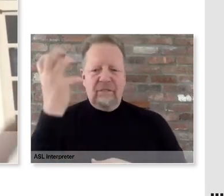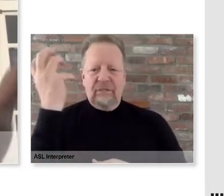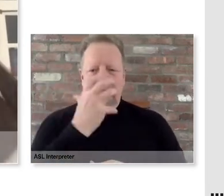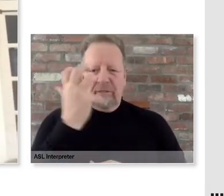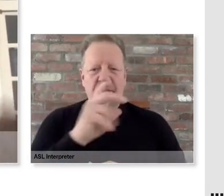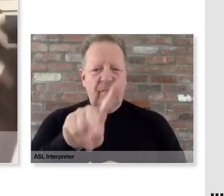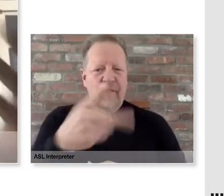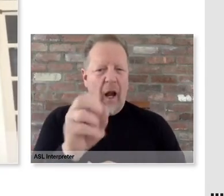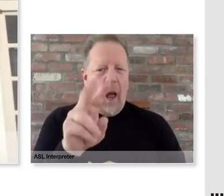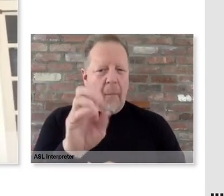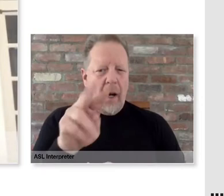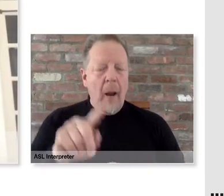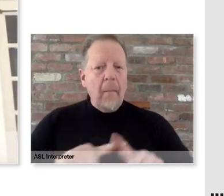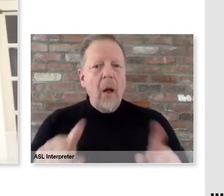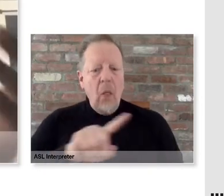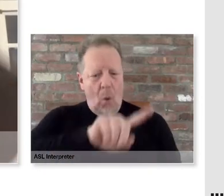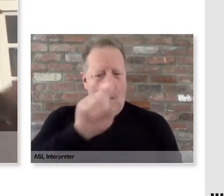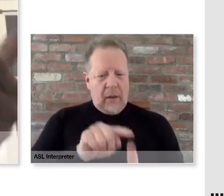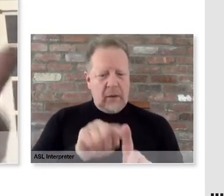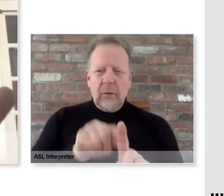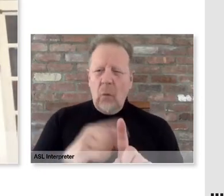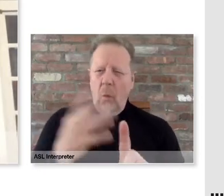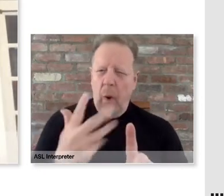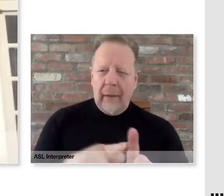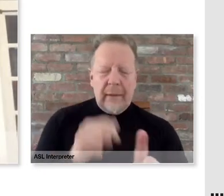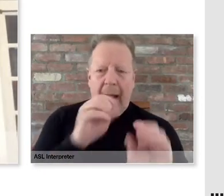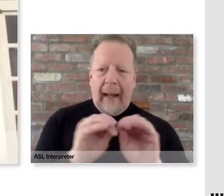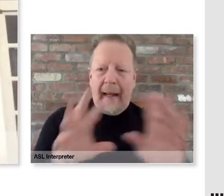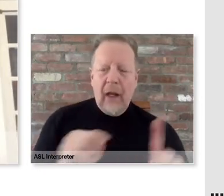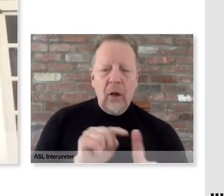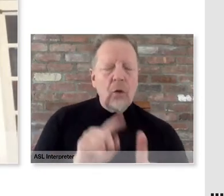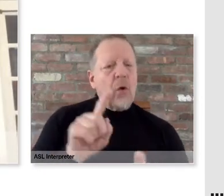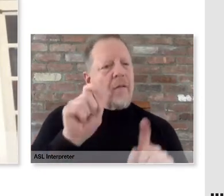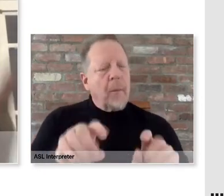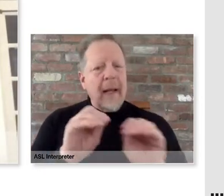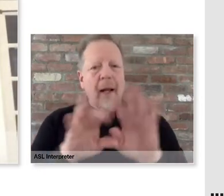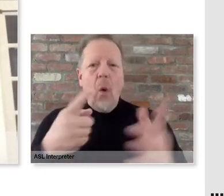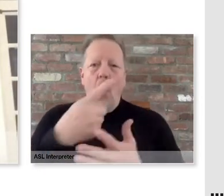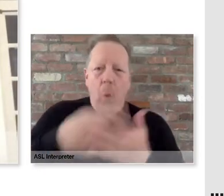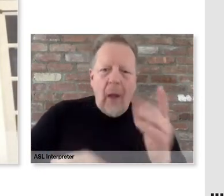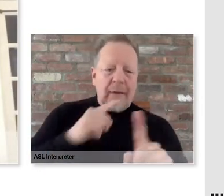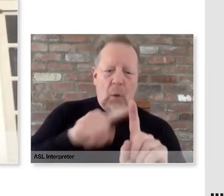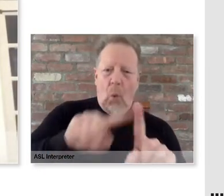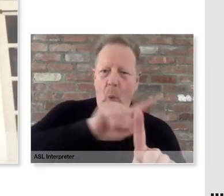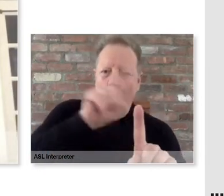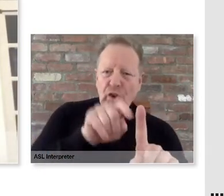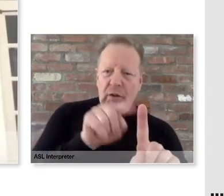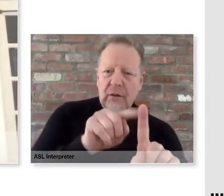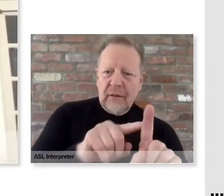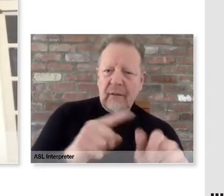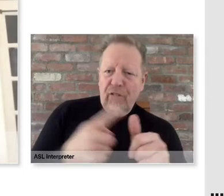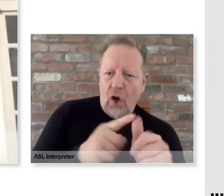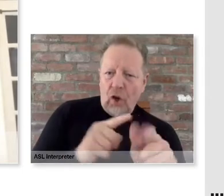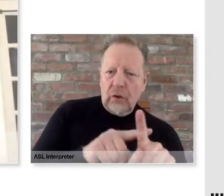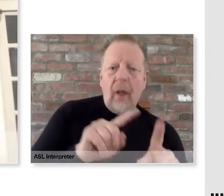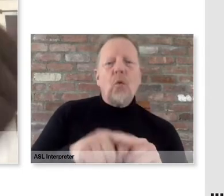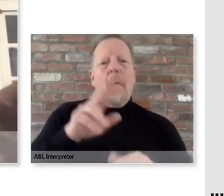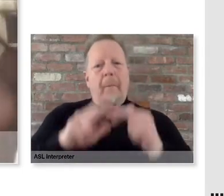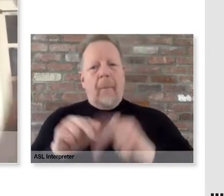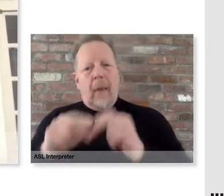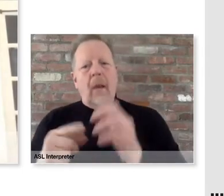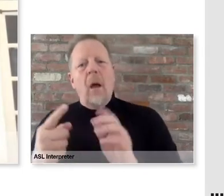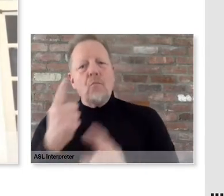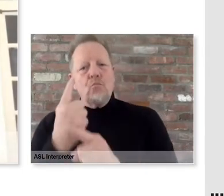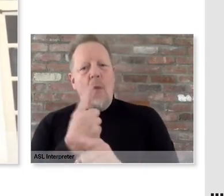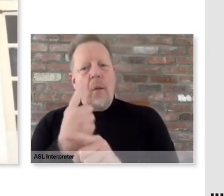what the question actually is. And you have to be clear about what the question actually is to build the proper model to address